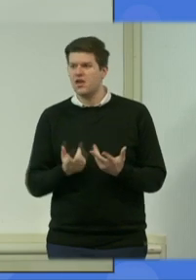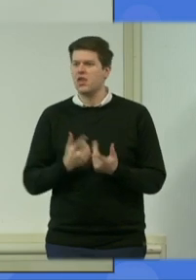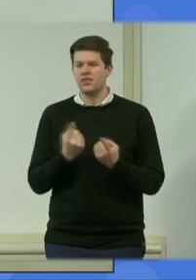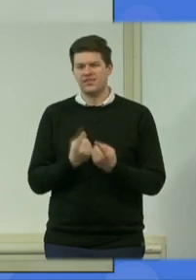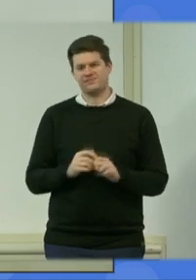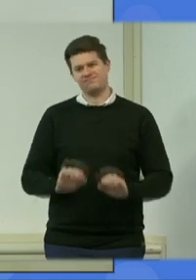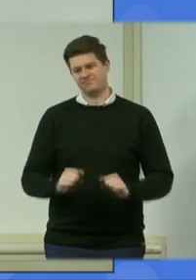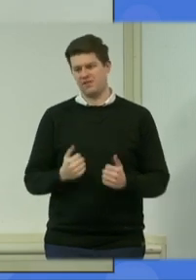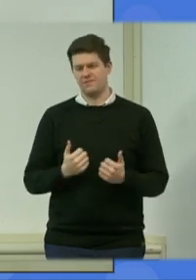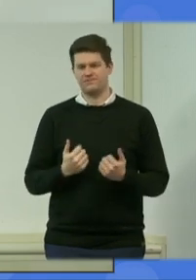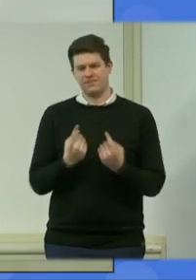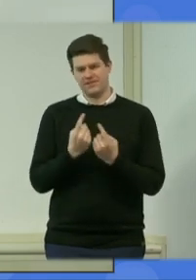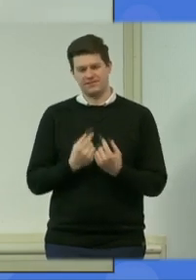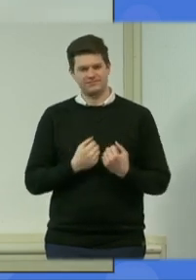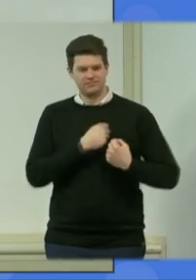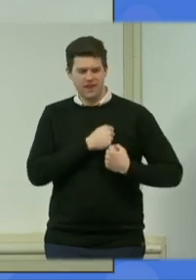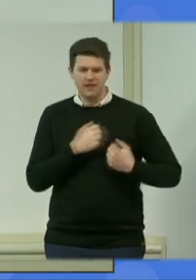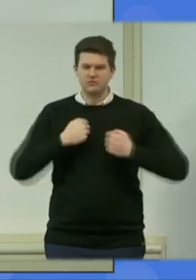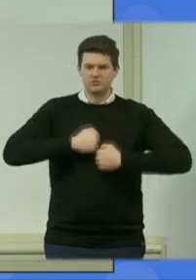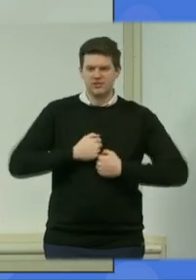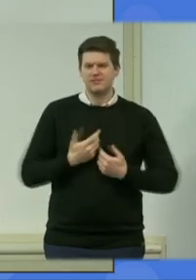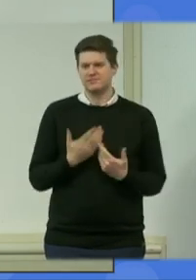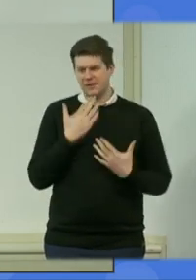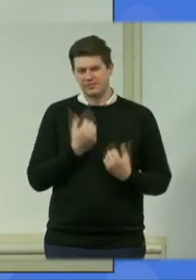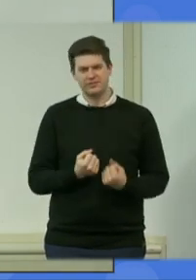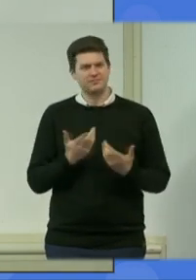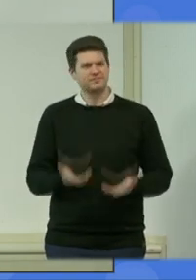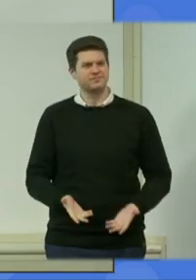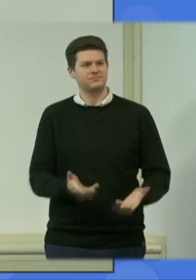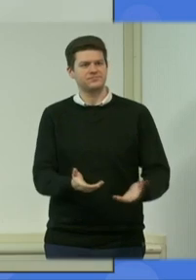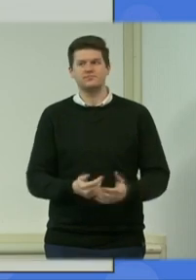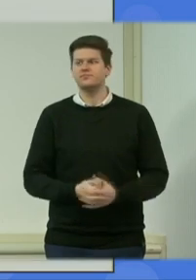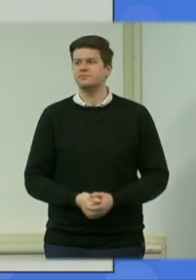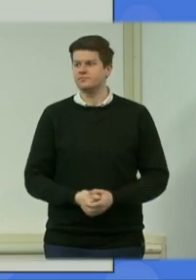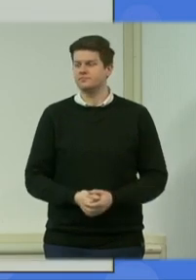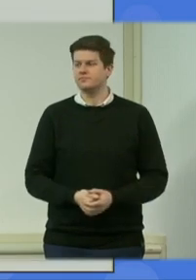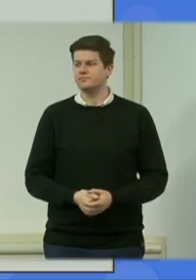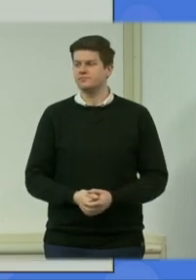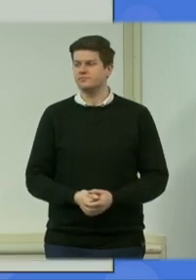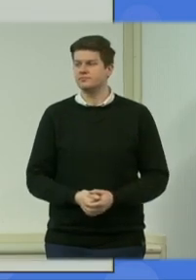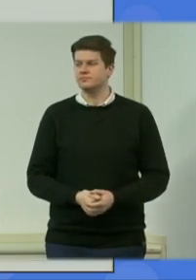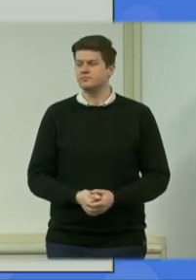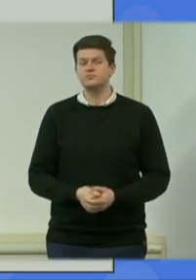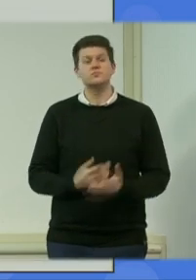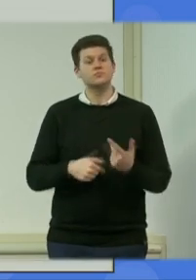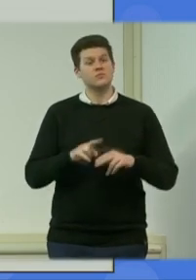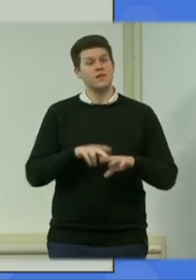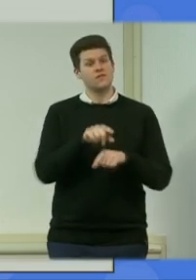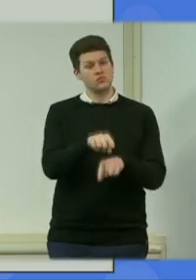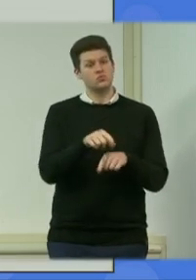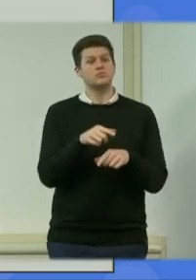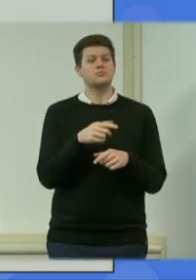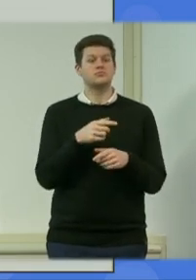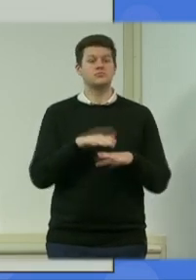basically. If you're not sure what room you're in, they're just here on the screen again. If you're on tables 2, 5, 4, 8,